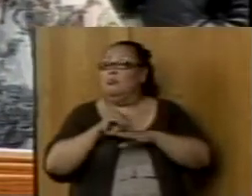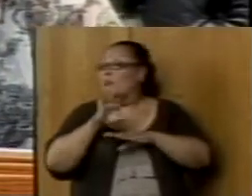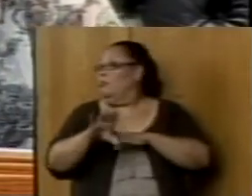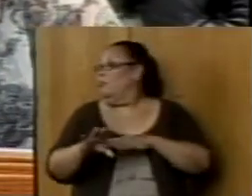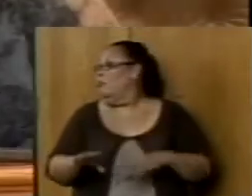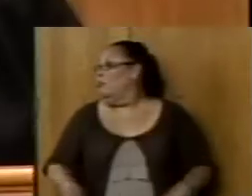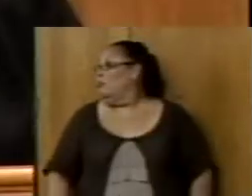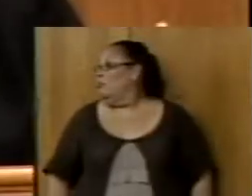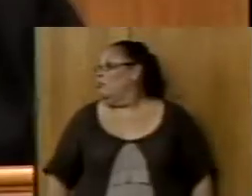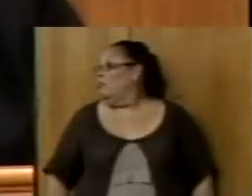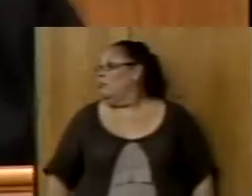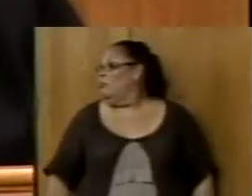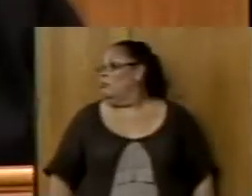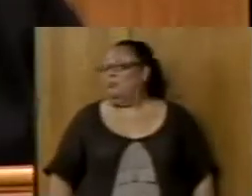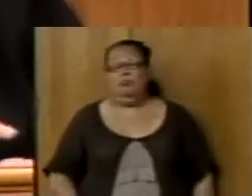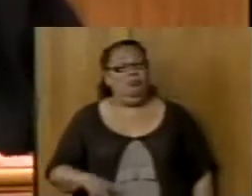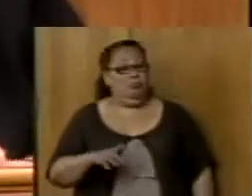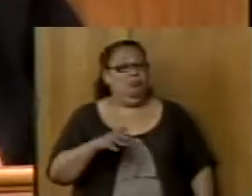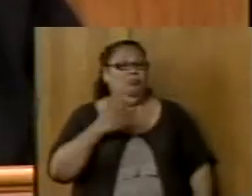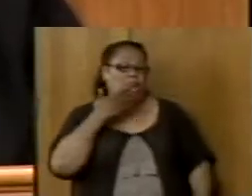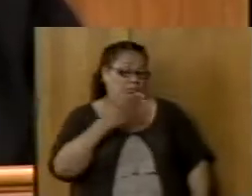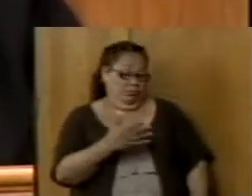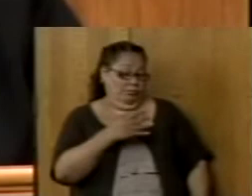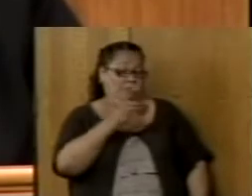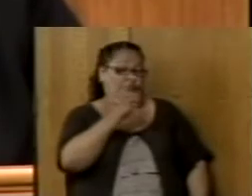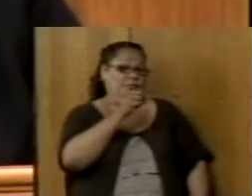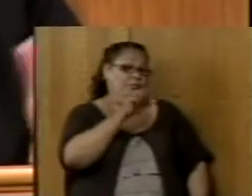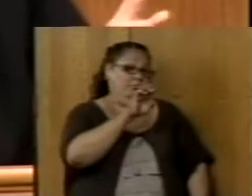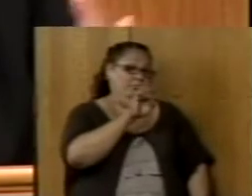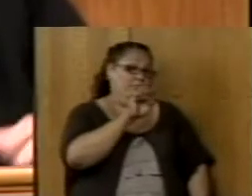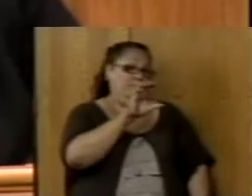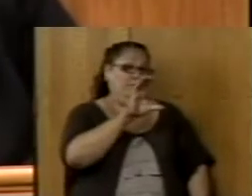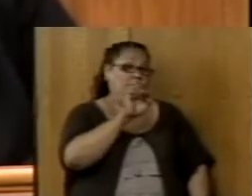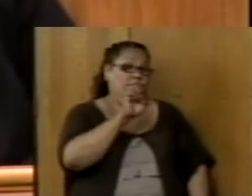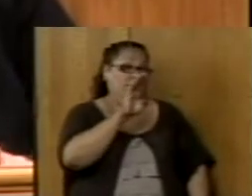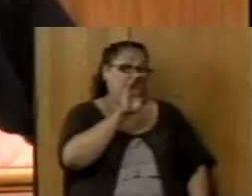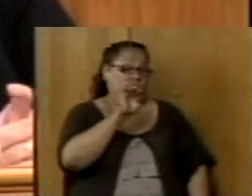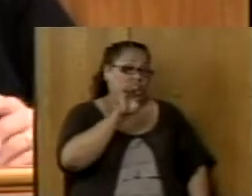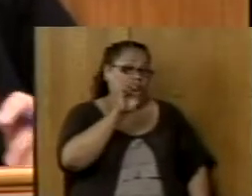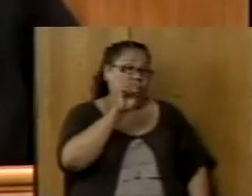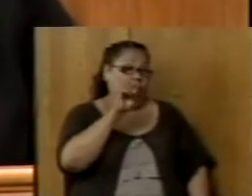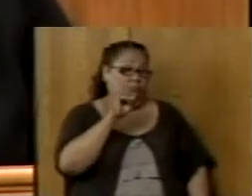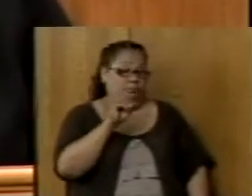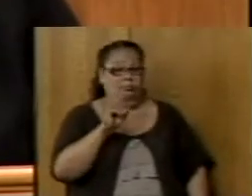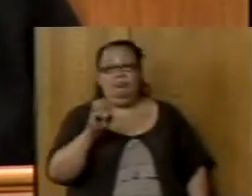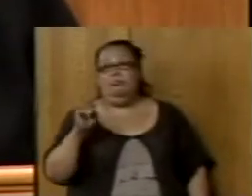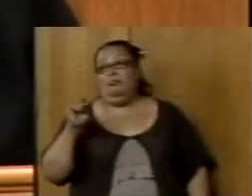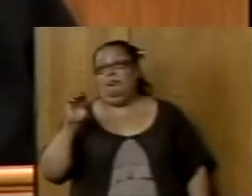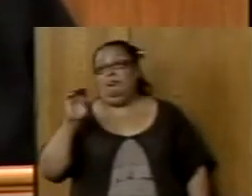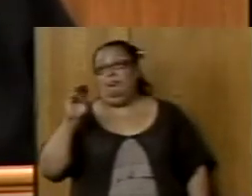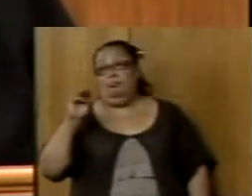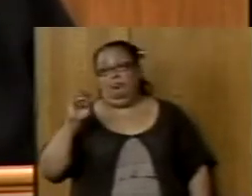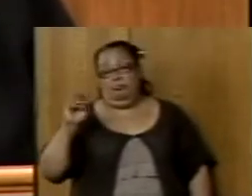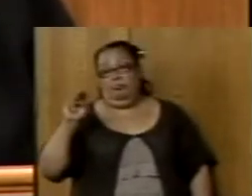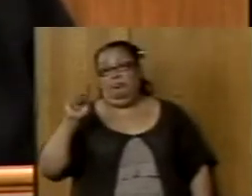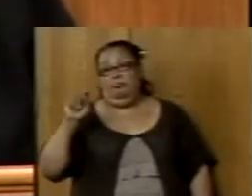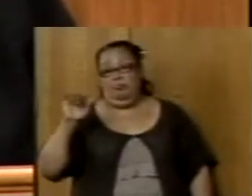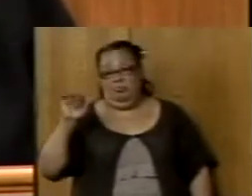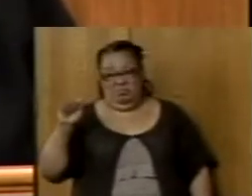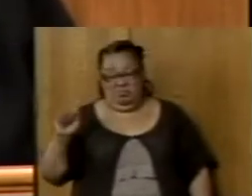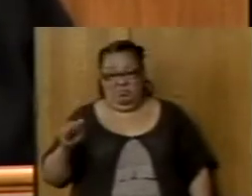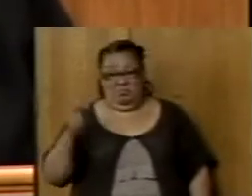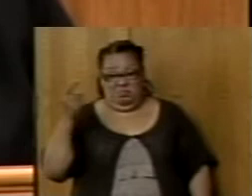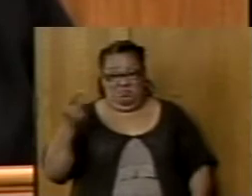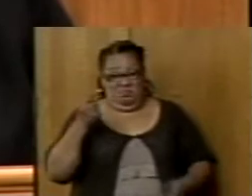Dr. Atkinson? Yes. Thank you, Dr. Escobedo. Dr. Montoya. Dr. Escobedo, may I speak frankly? Mm-hmm. Okay. One